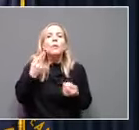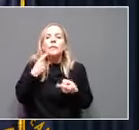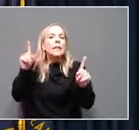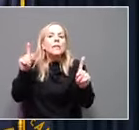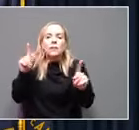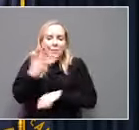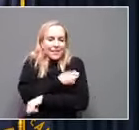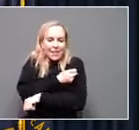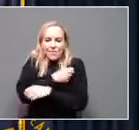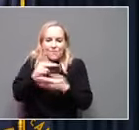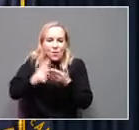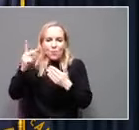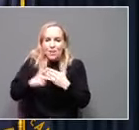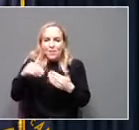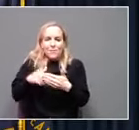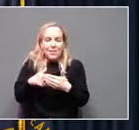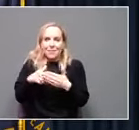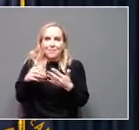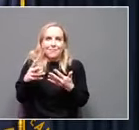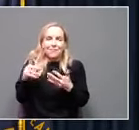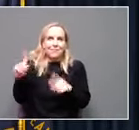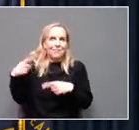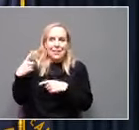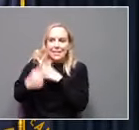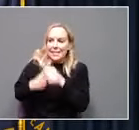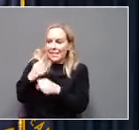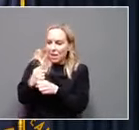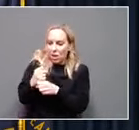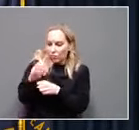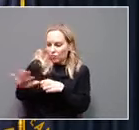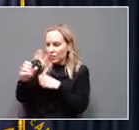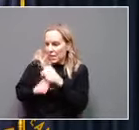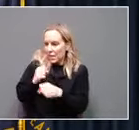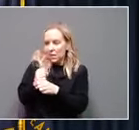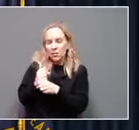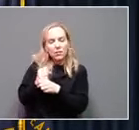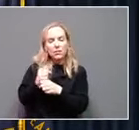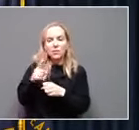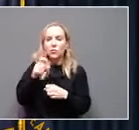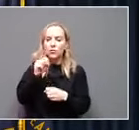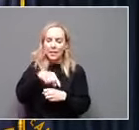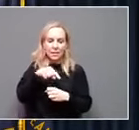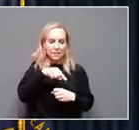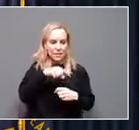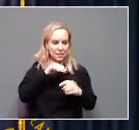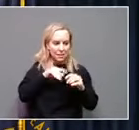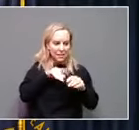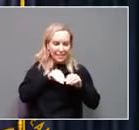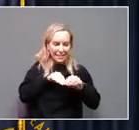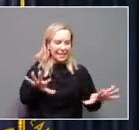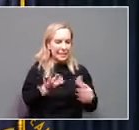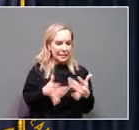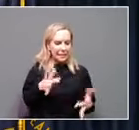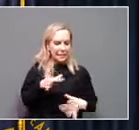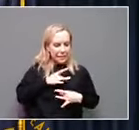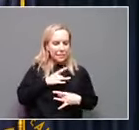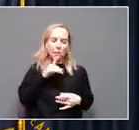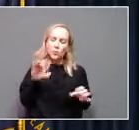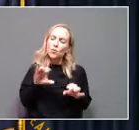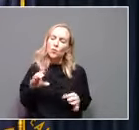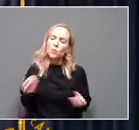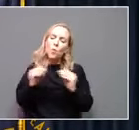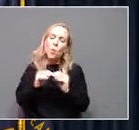program in roughly a year in human history. It's just this thing's so contagious. We know we need to do even more. And